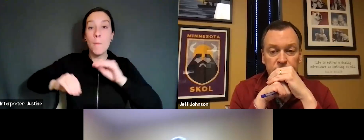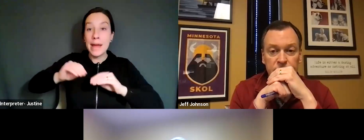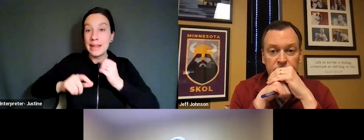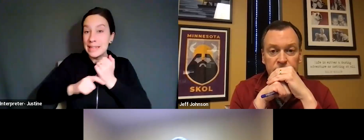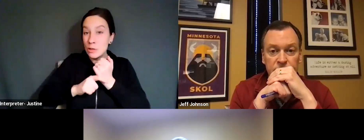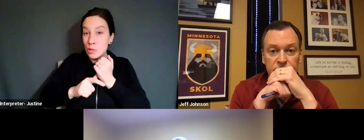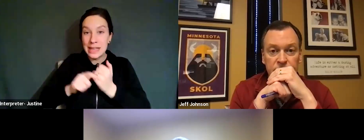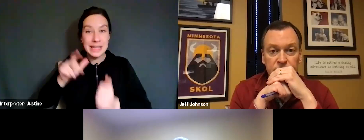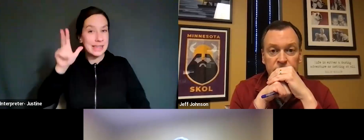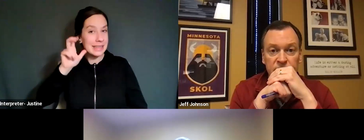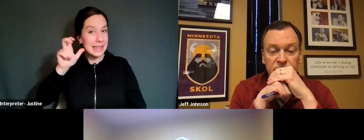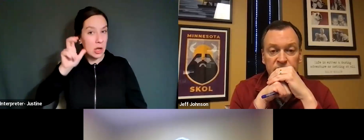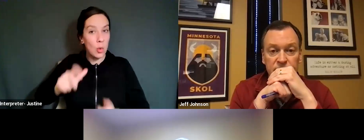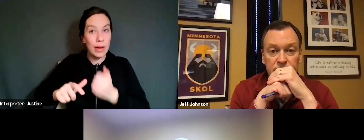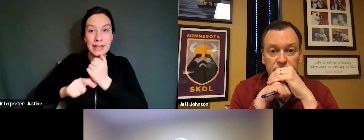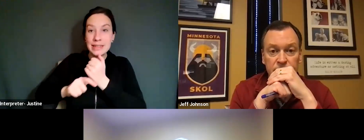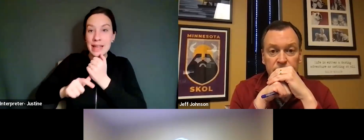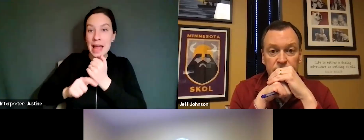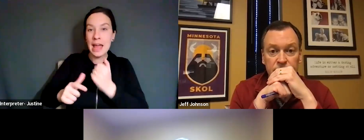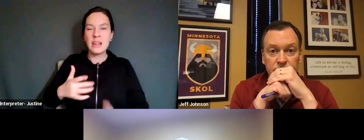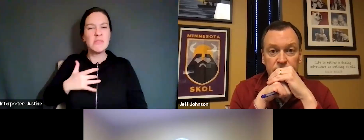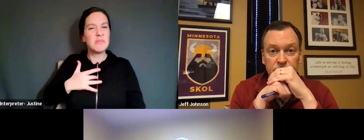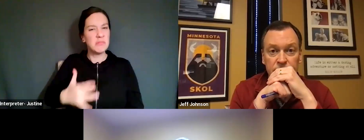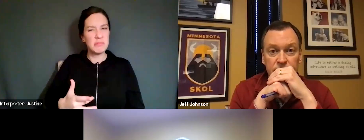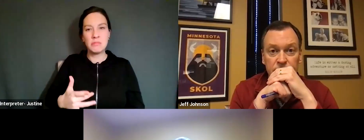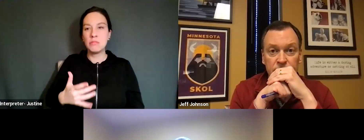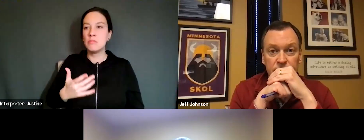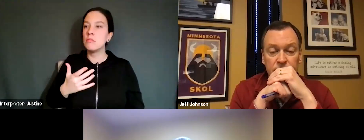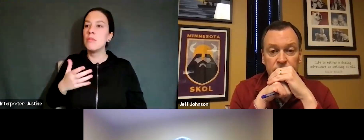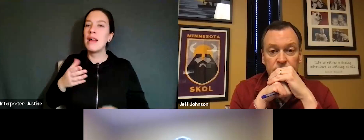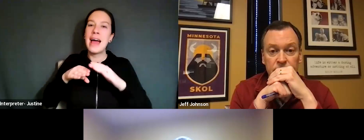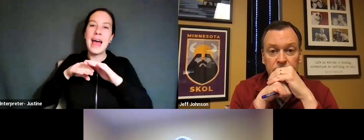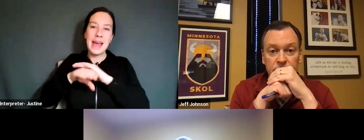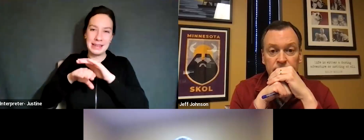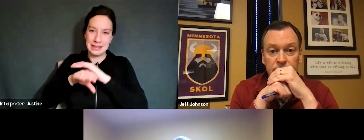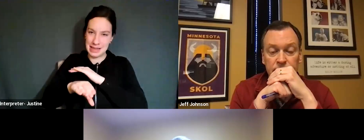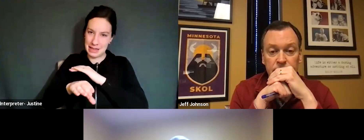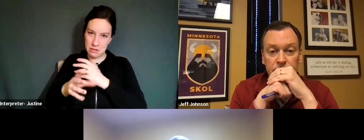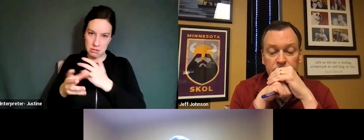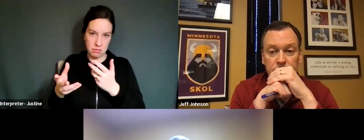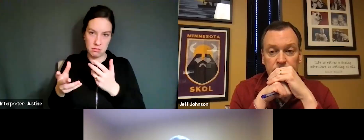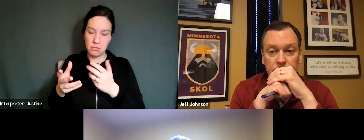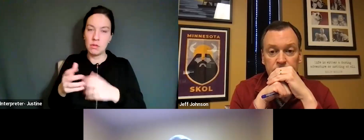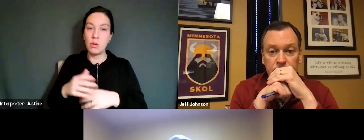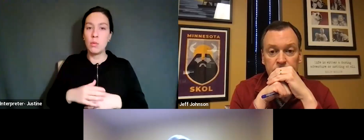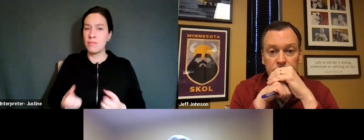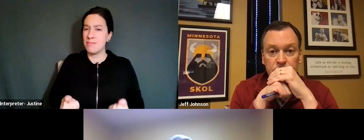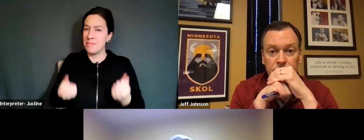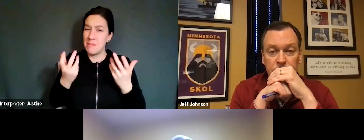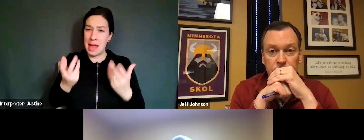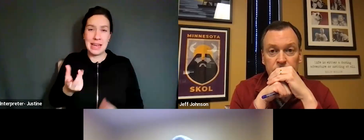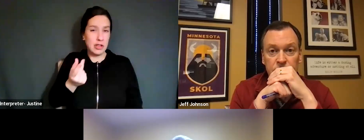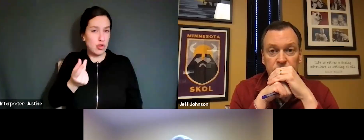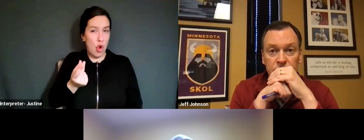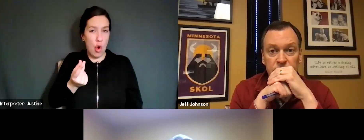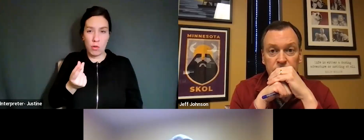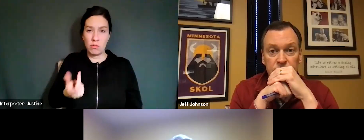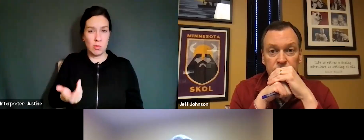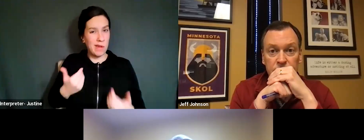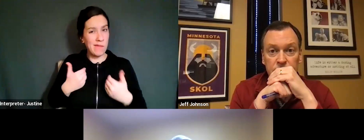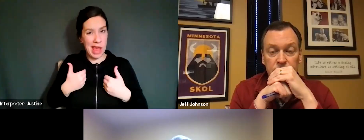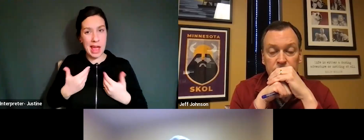is strictly the public access piece. And we have plenty of dogs that over the years that just aren't comfortable, you